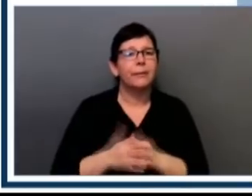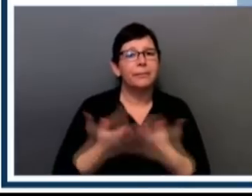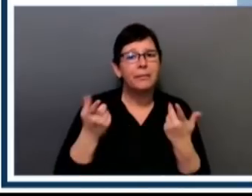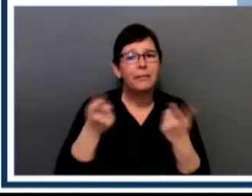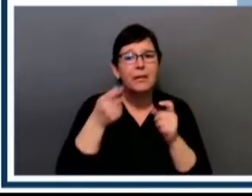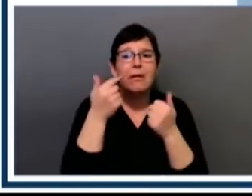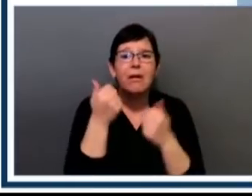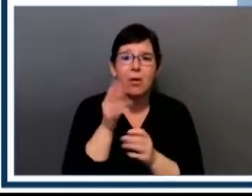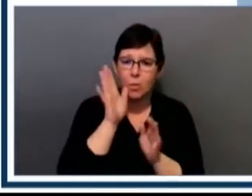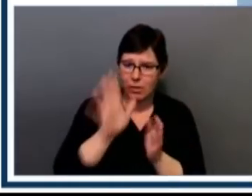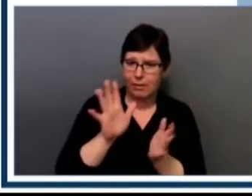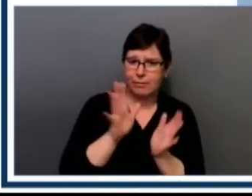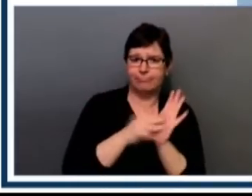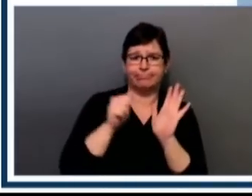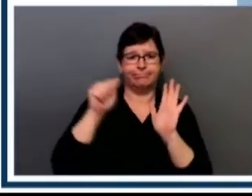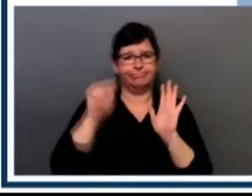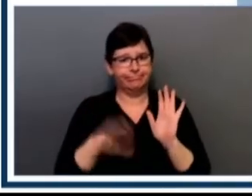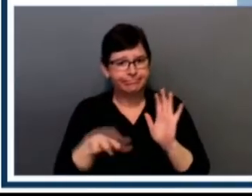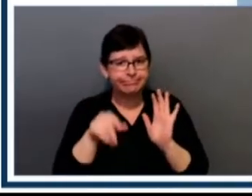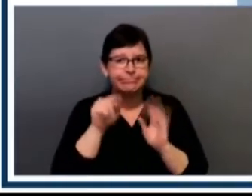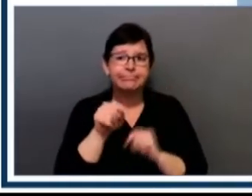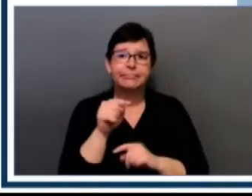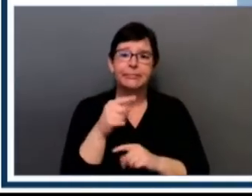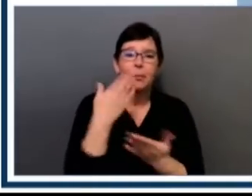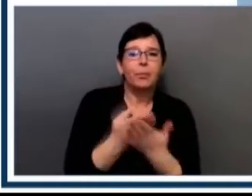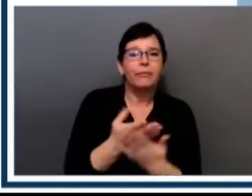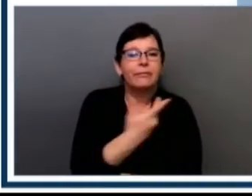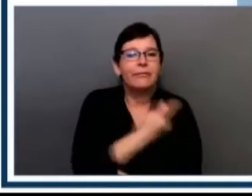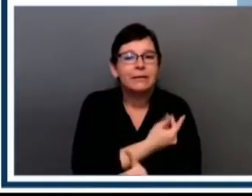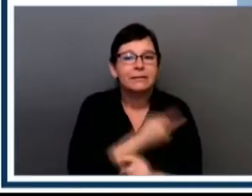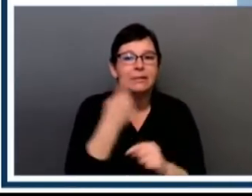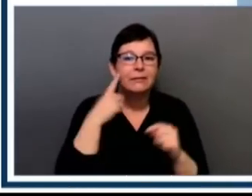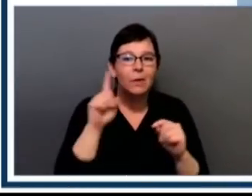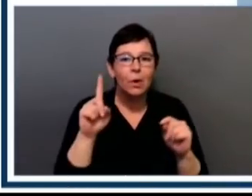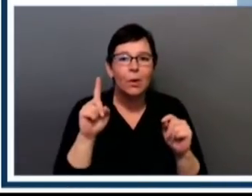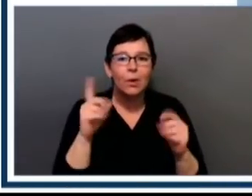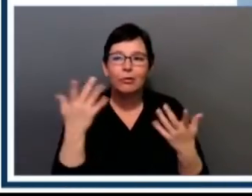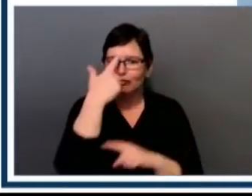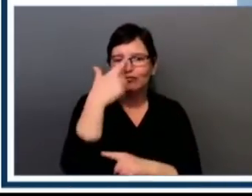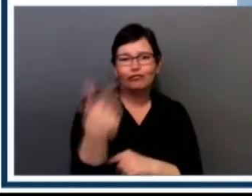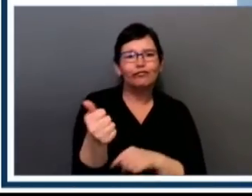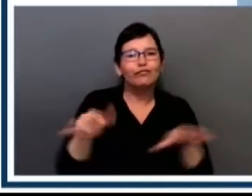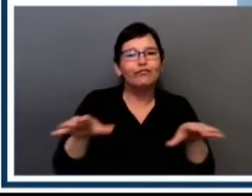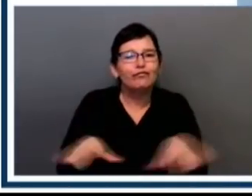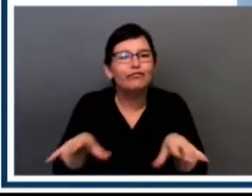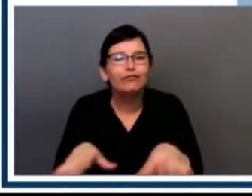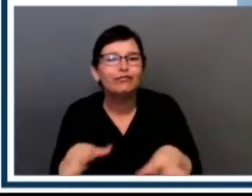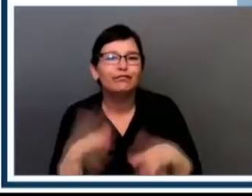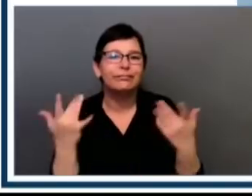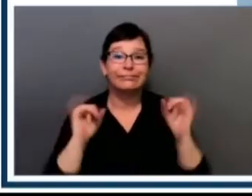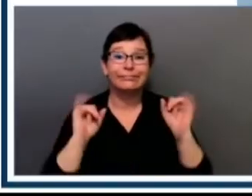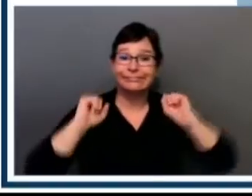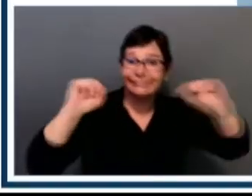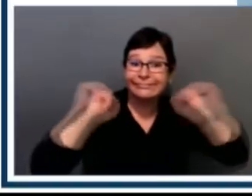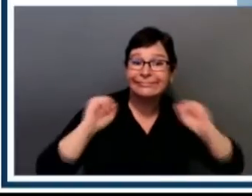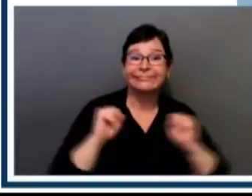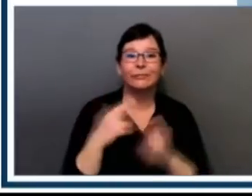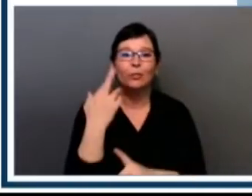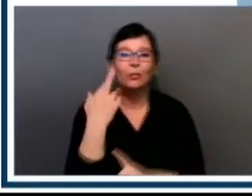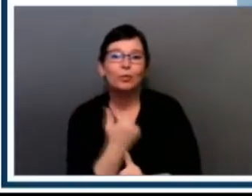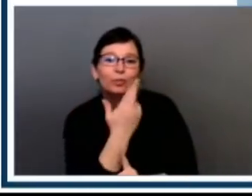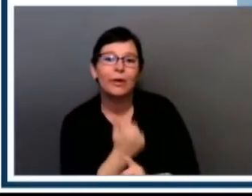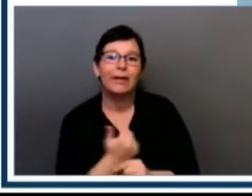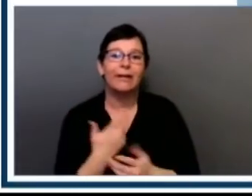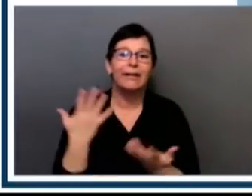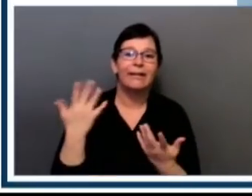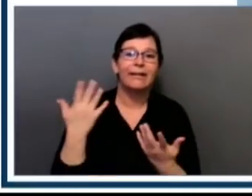events on February 28th. You will still need to show your proof of vaccine, however, in high-risk settings like